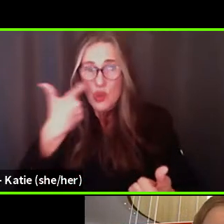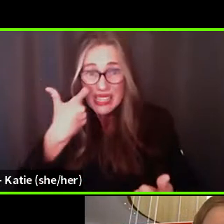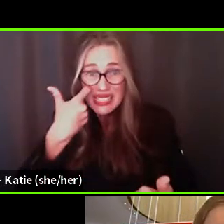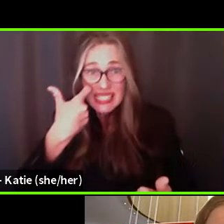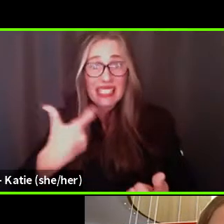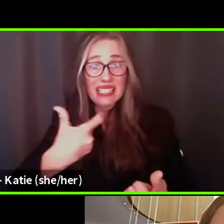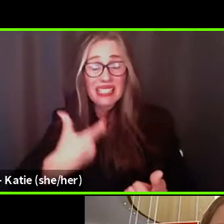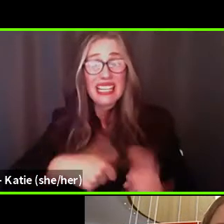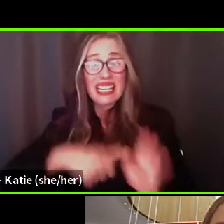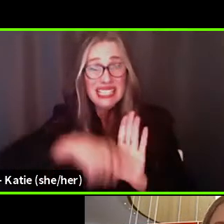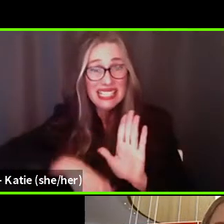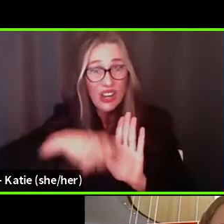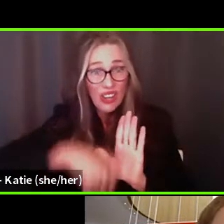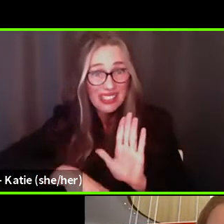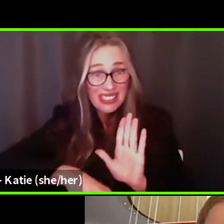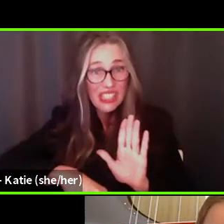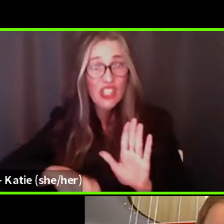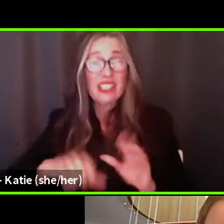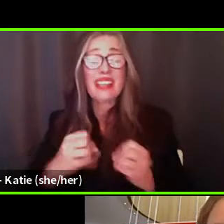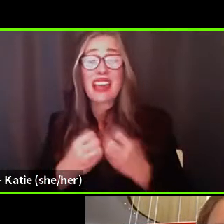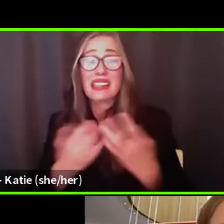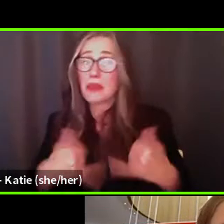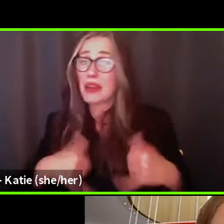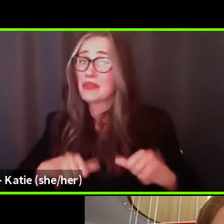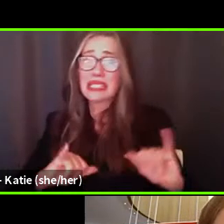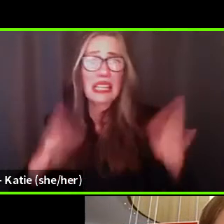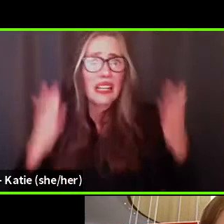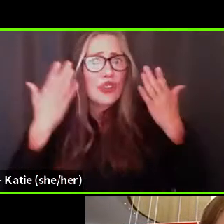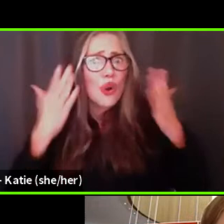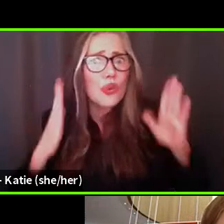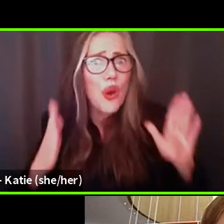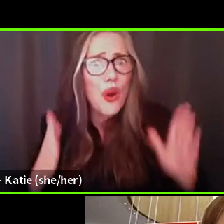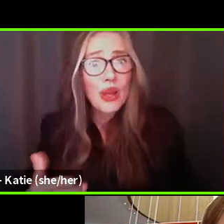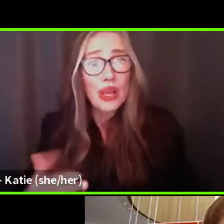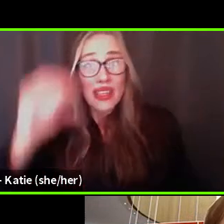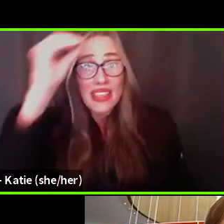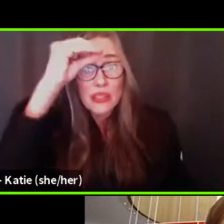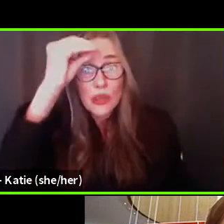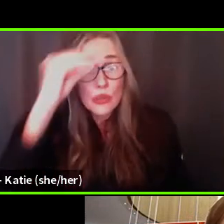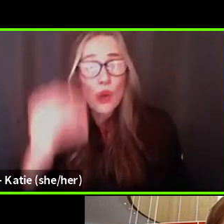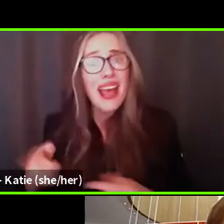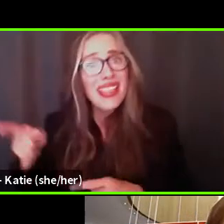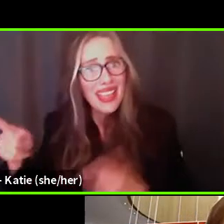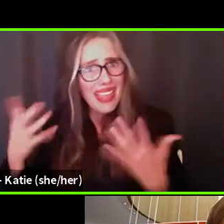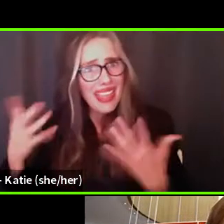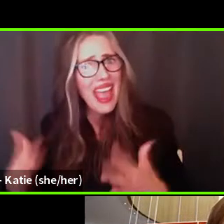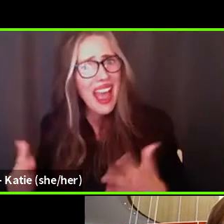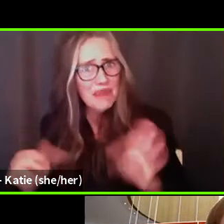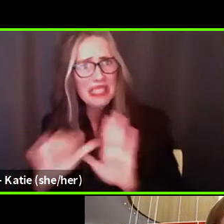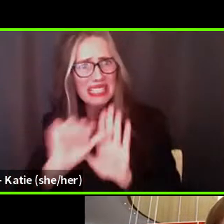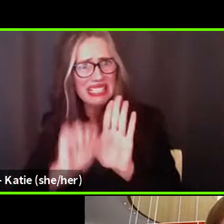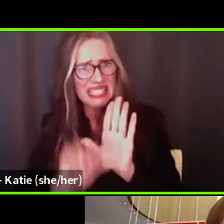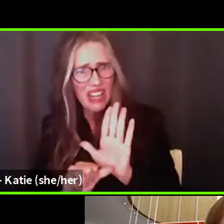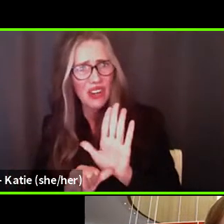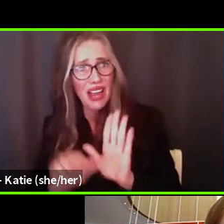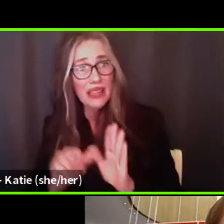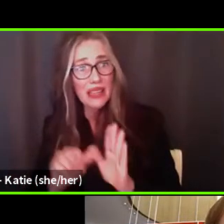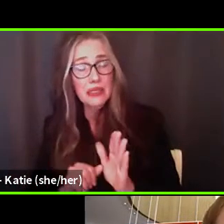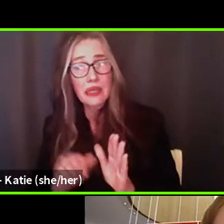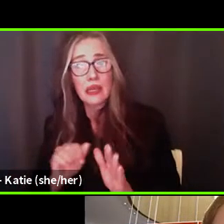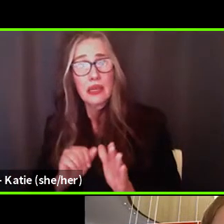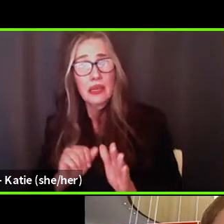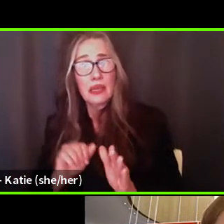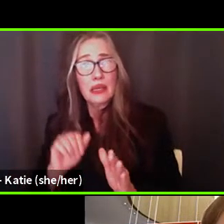as many of these individuals still do not even know to this day that they have been sterilized by the state and that's something